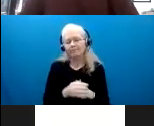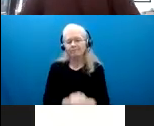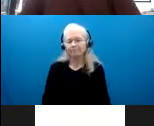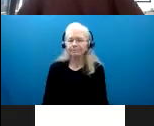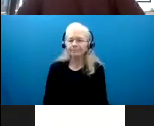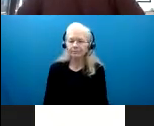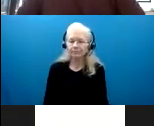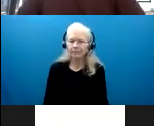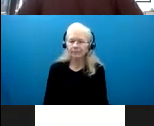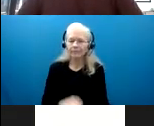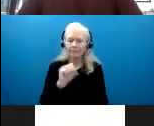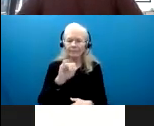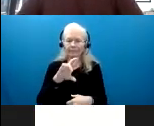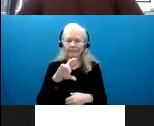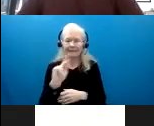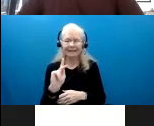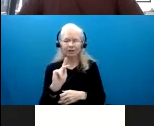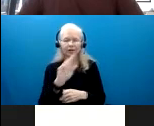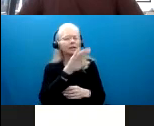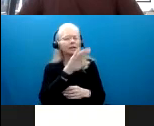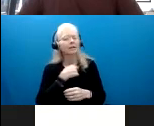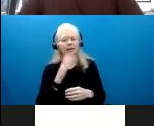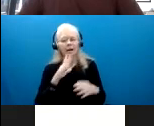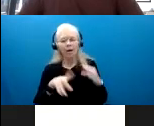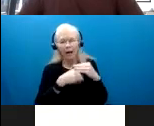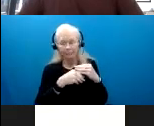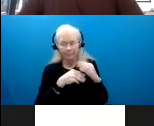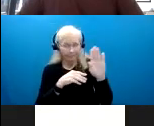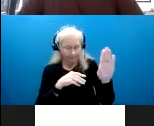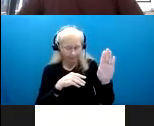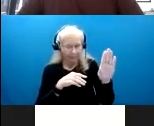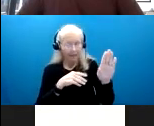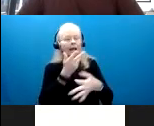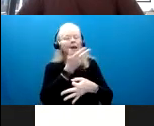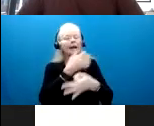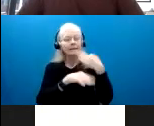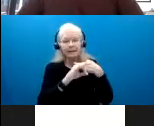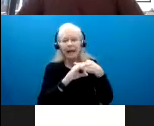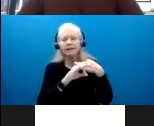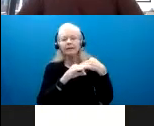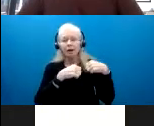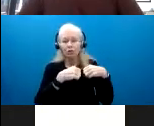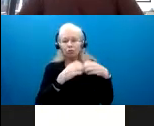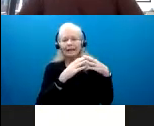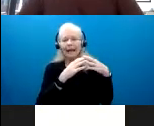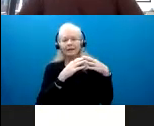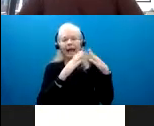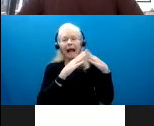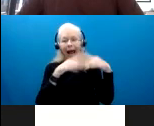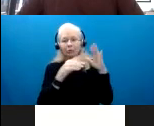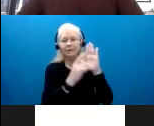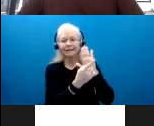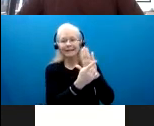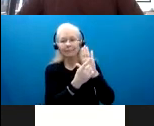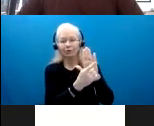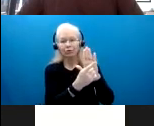Could I add to that thought and say that rather than creating a housing demonstration project or